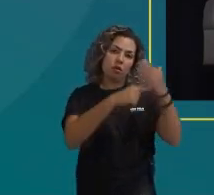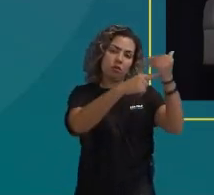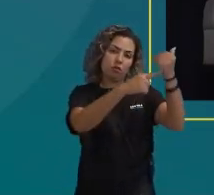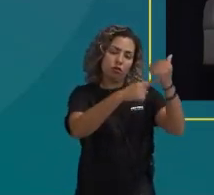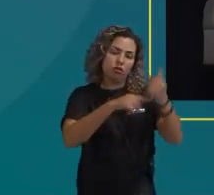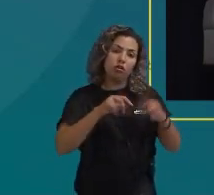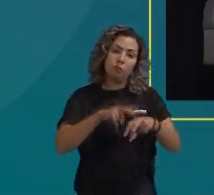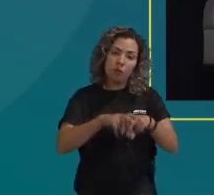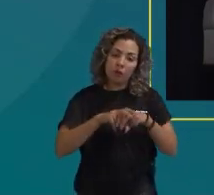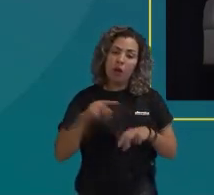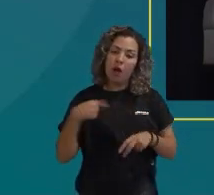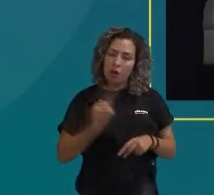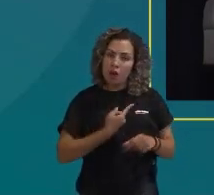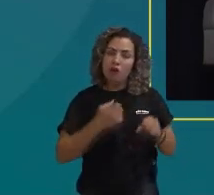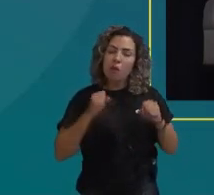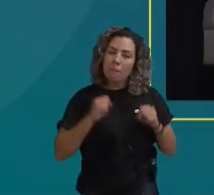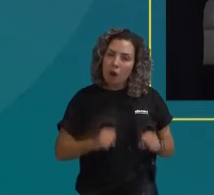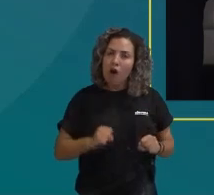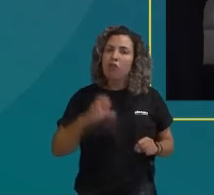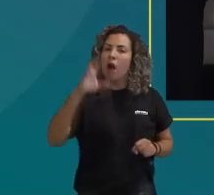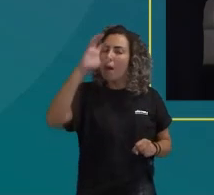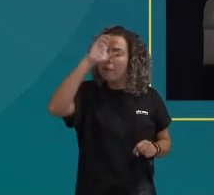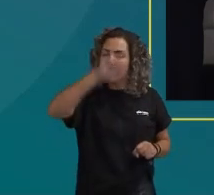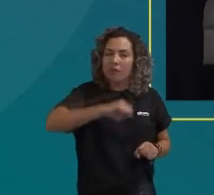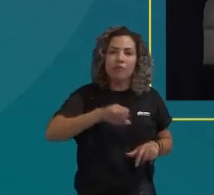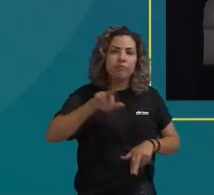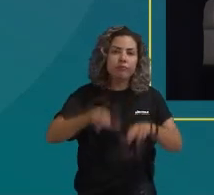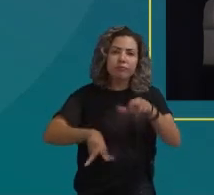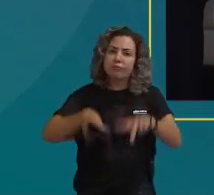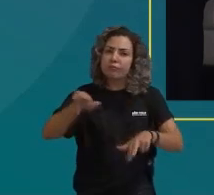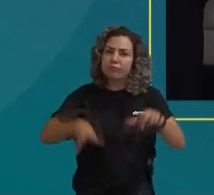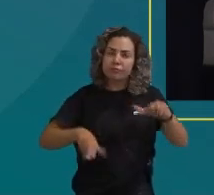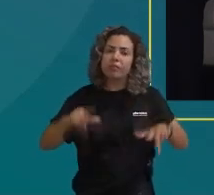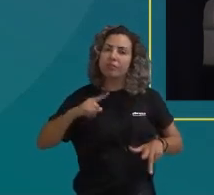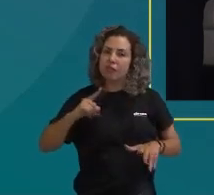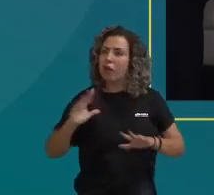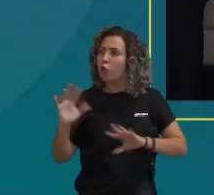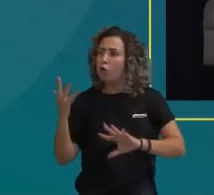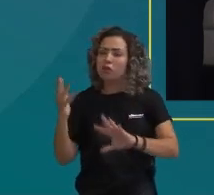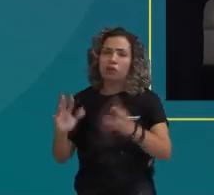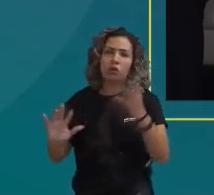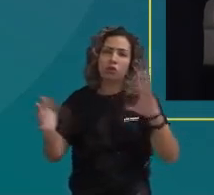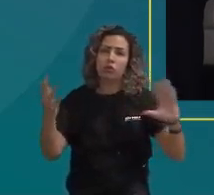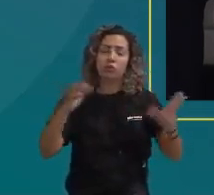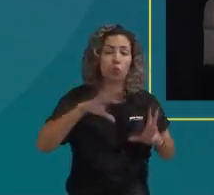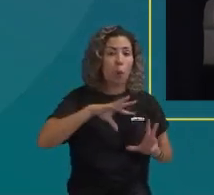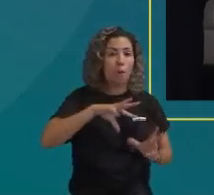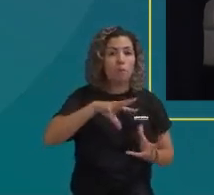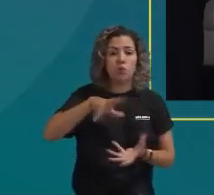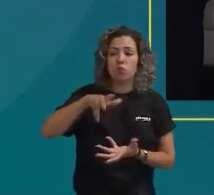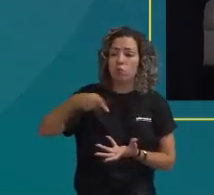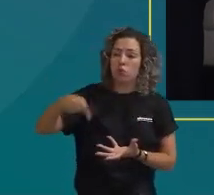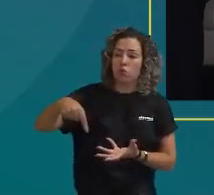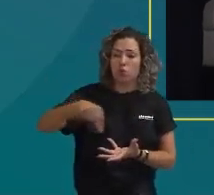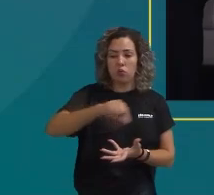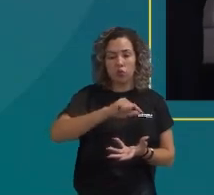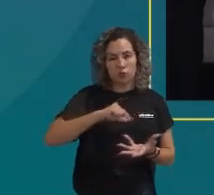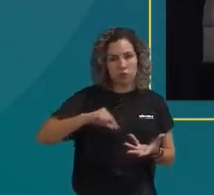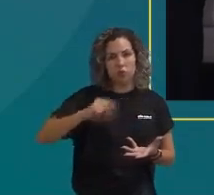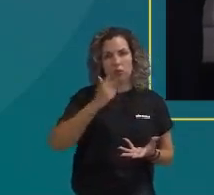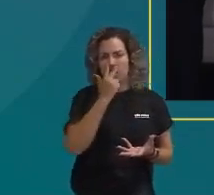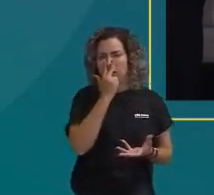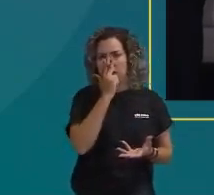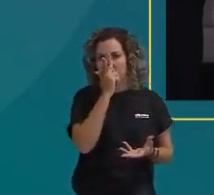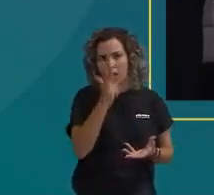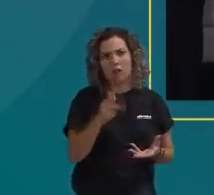places what is happening anywhere in the world. I was hearing for an you were also there that yes, you